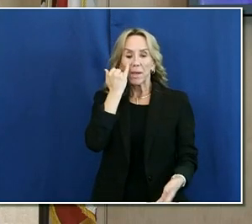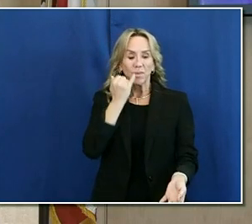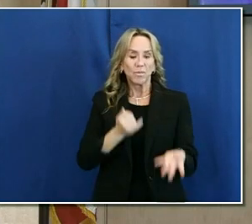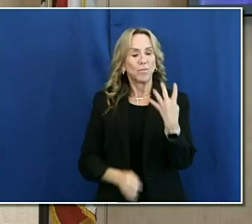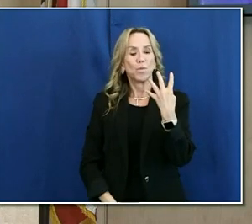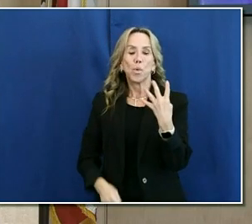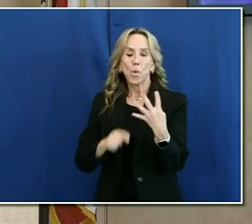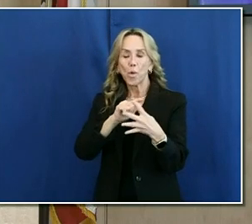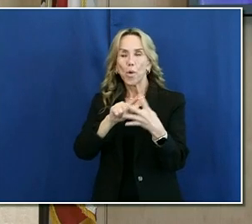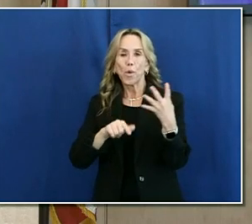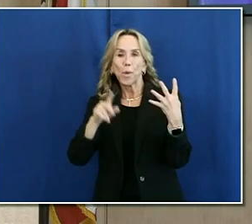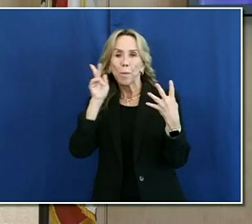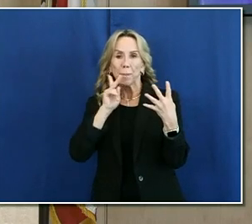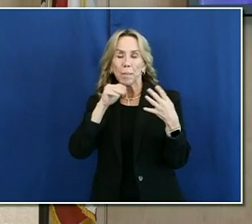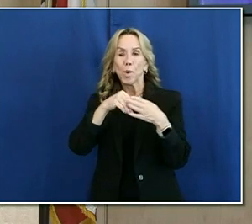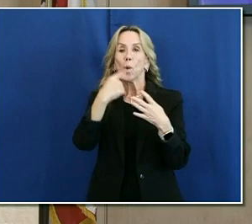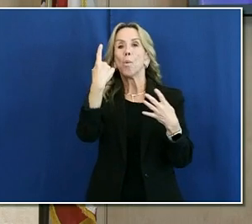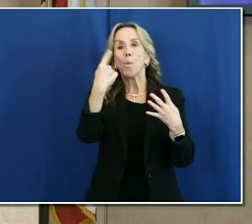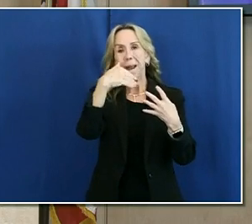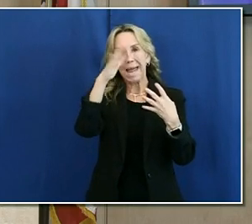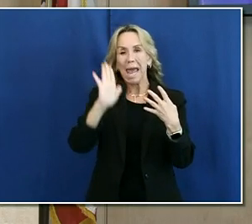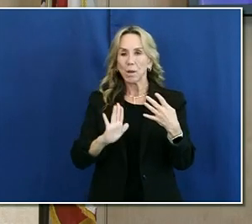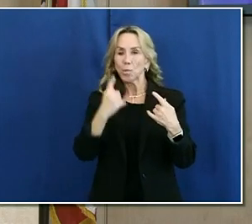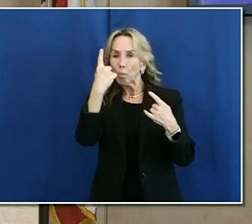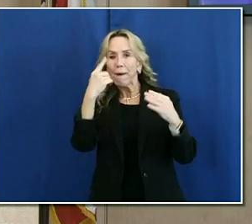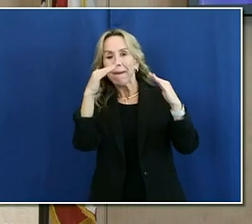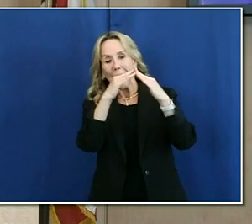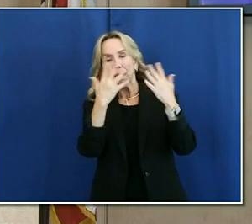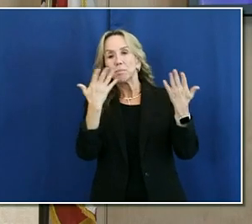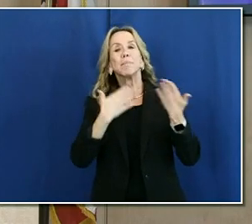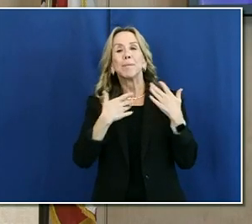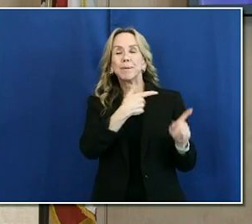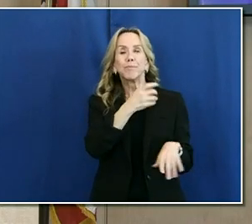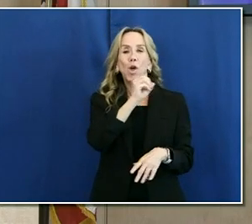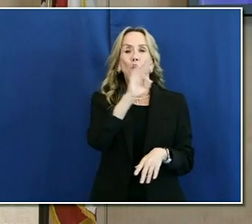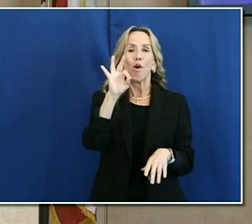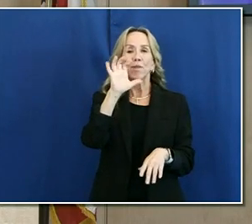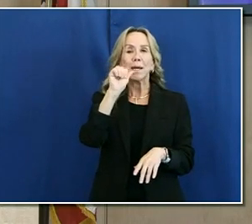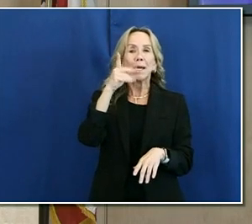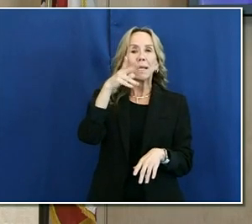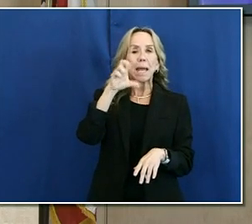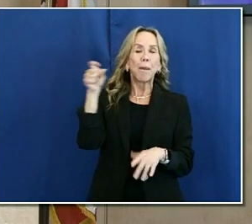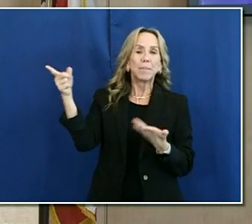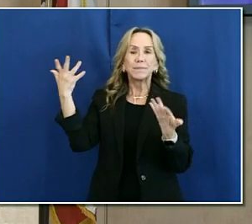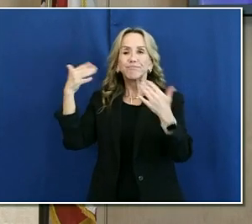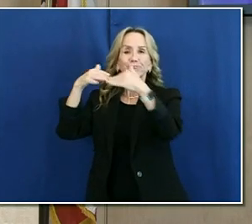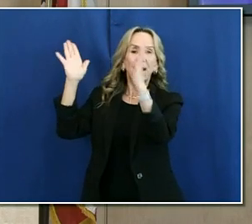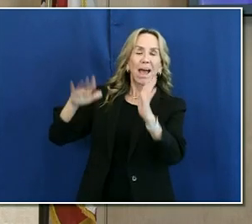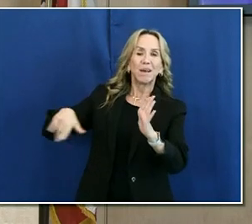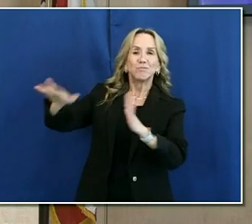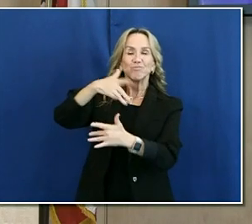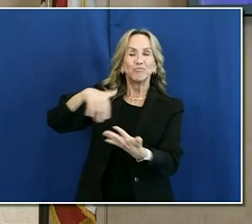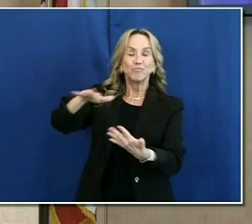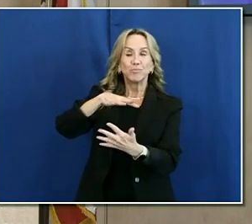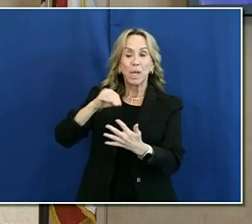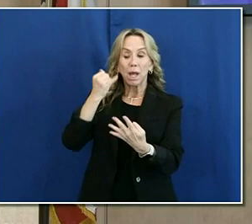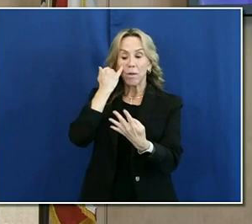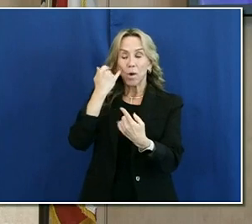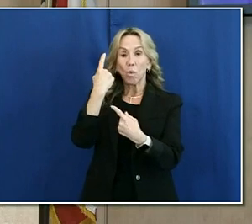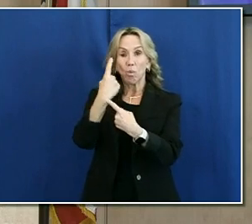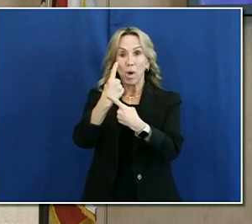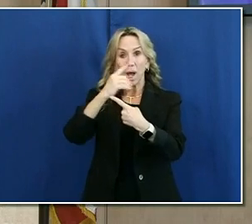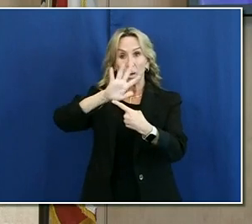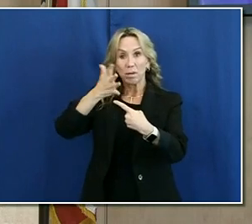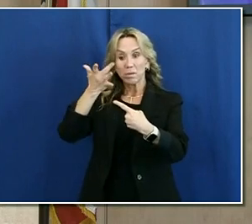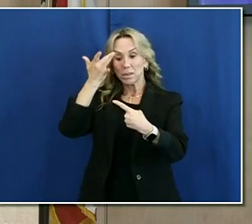of a household in a house off campus, and one of those individuals is ill and the second person